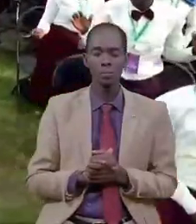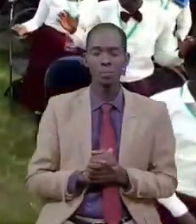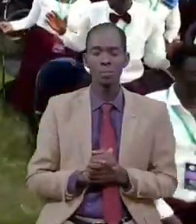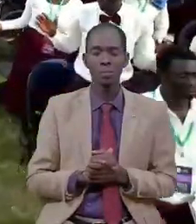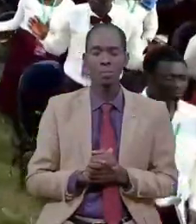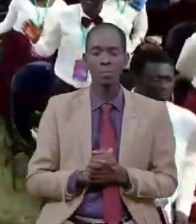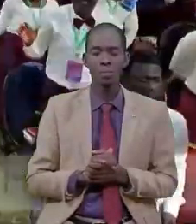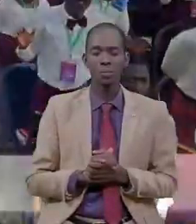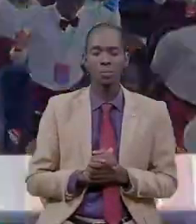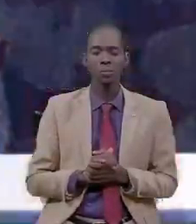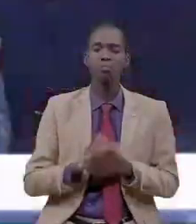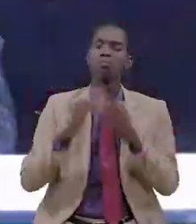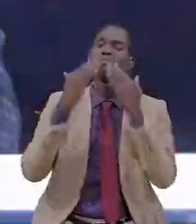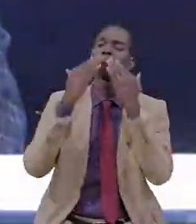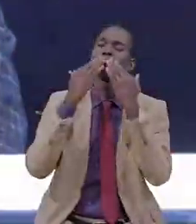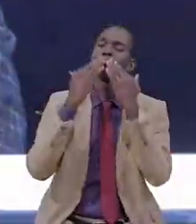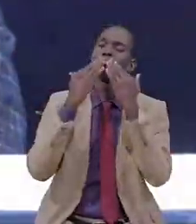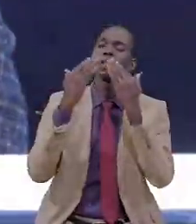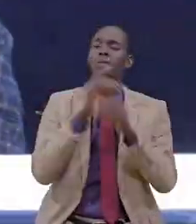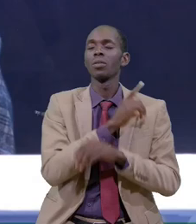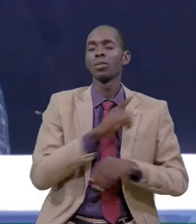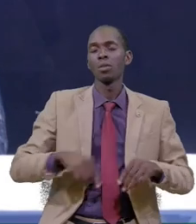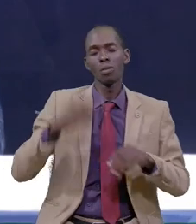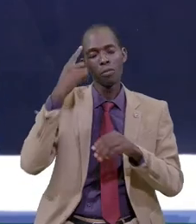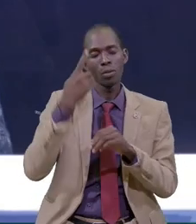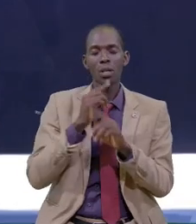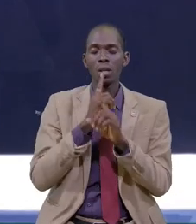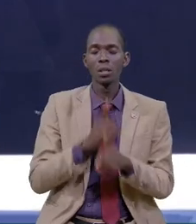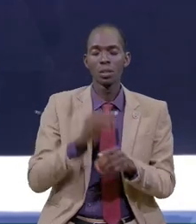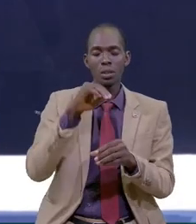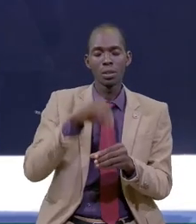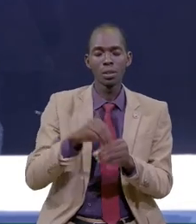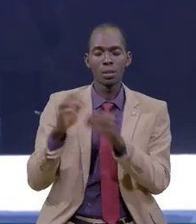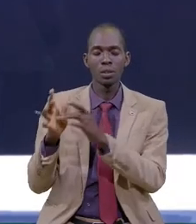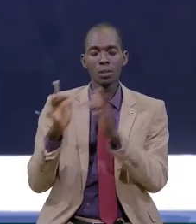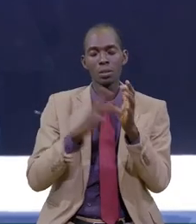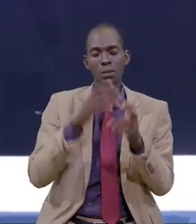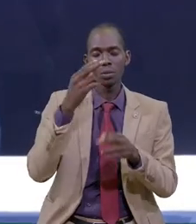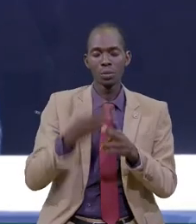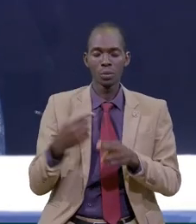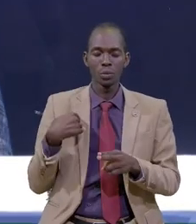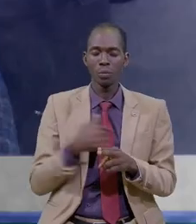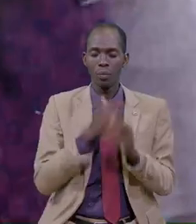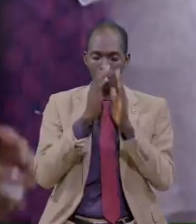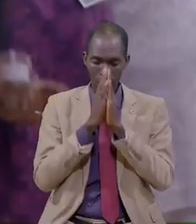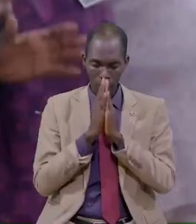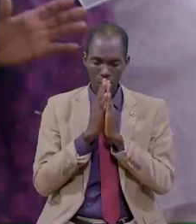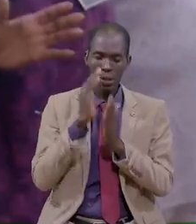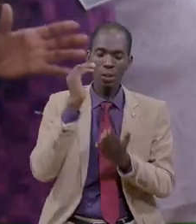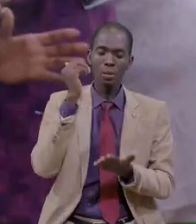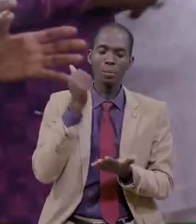name. Thank you, Lord, for the answer. In Jesus' name we pray.